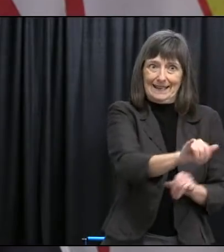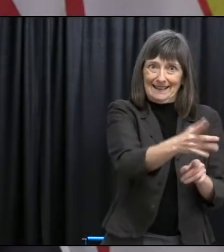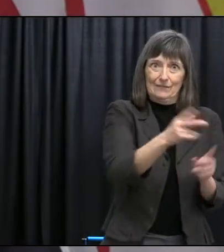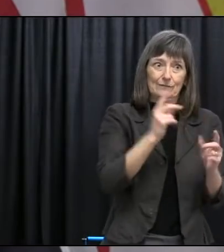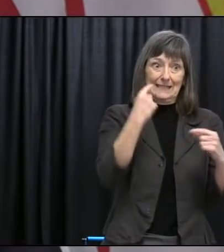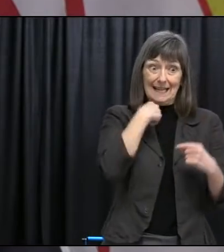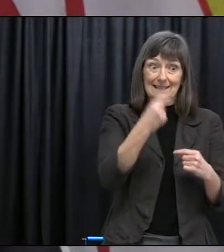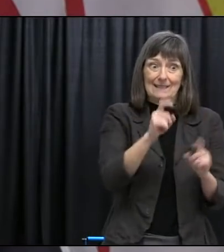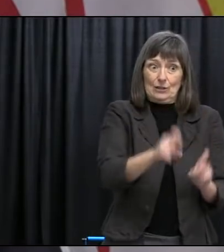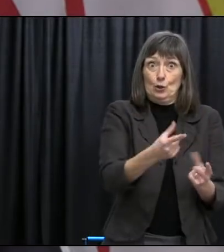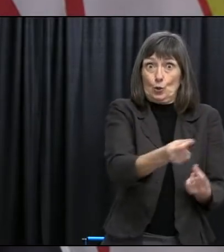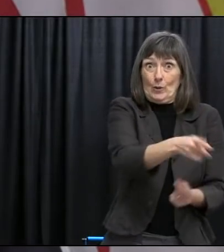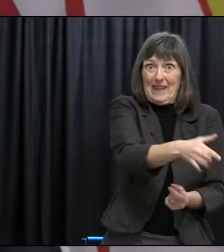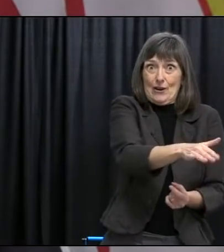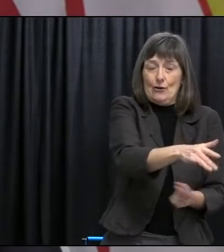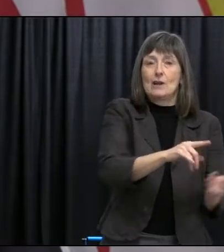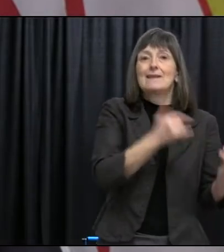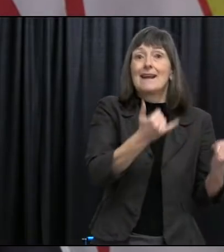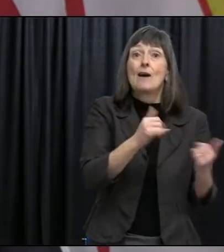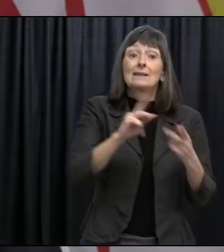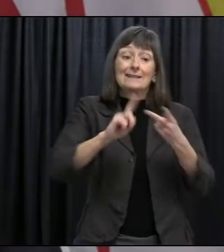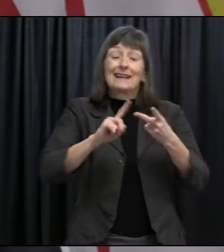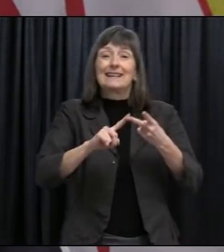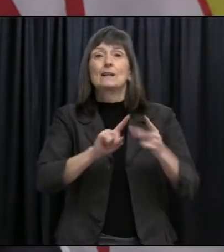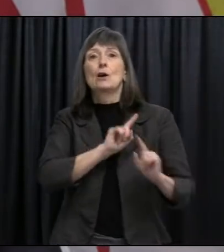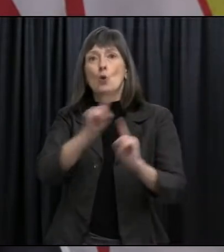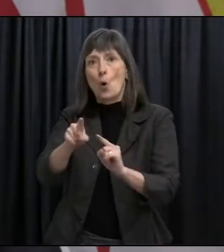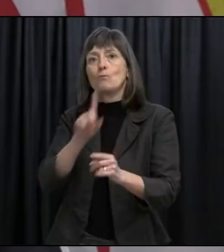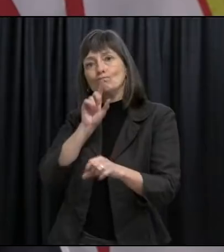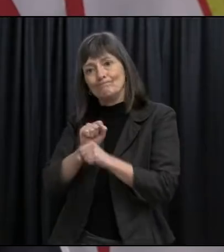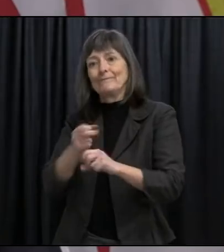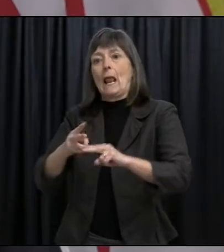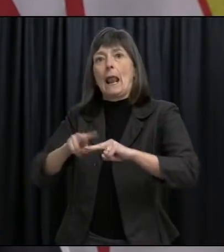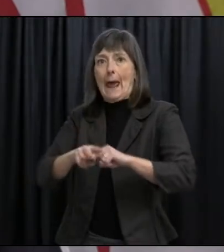start contact tracing on very quickly and try to get that,